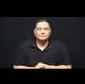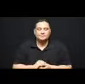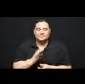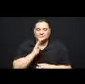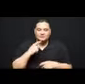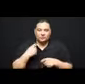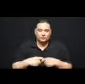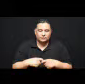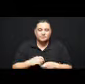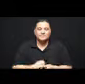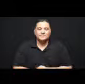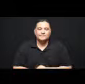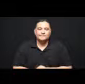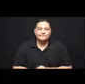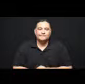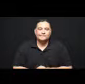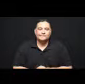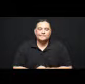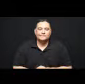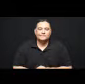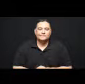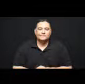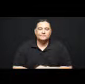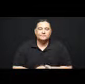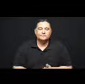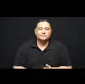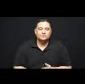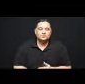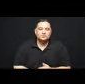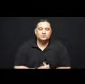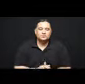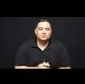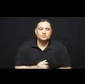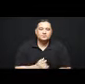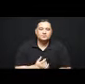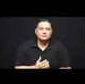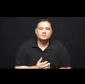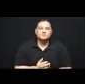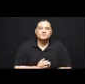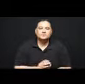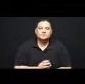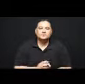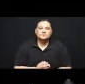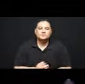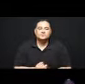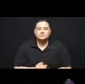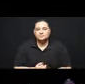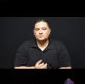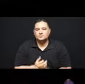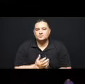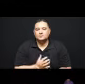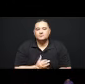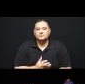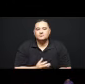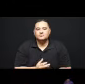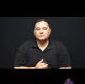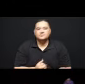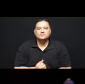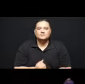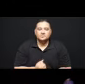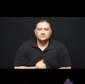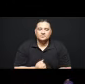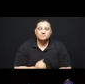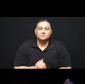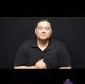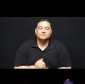nos reinventamos a partir de las cenizas de nuestros antepasados. Some see us and get